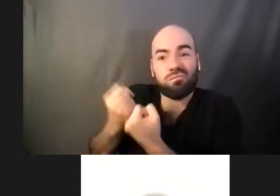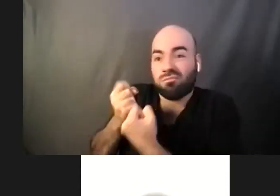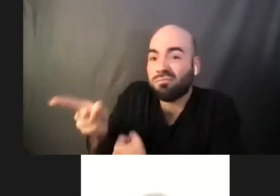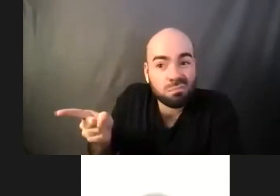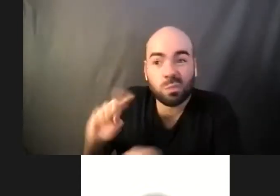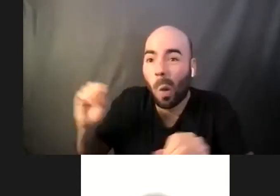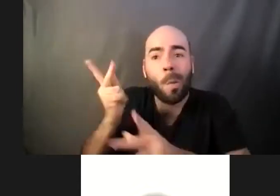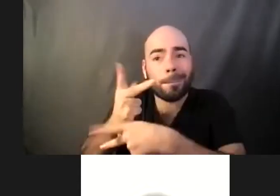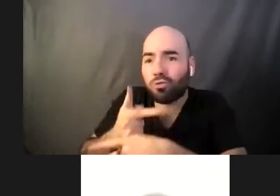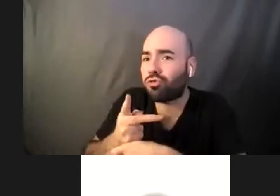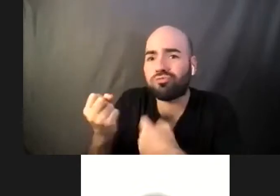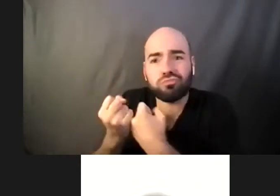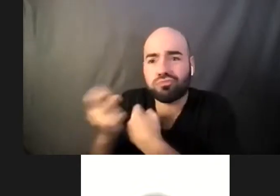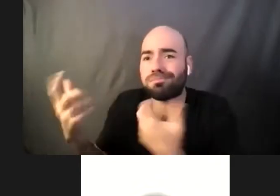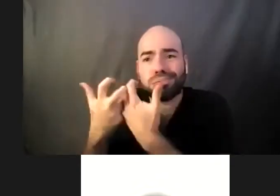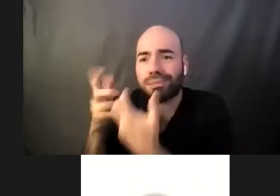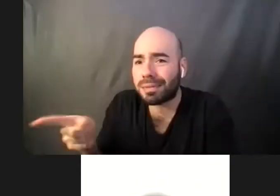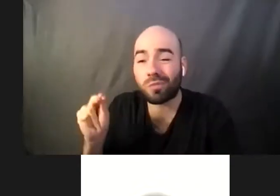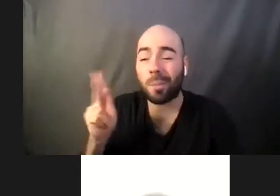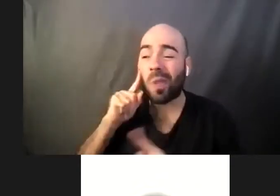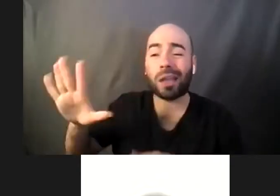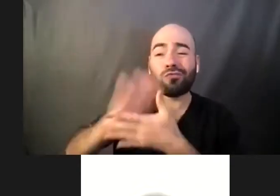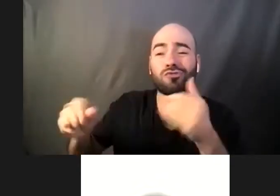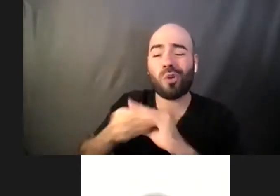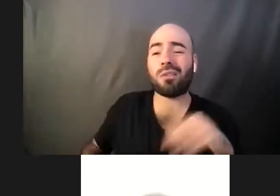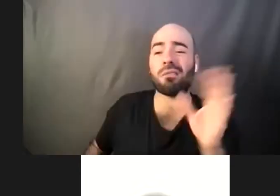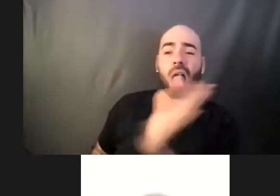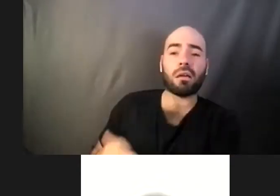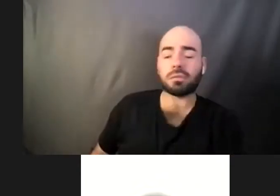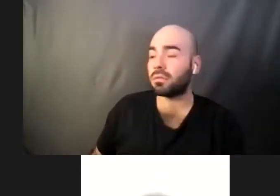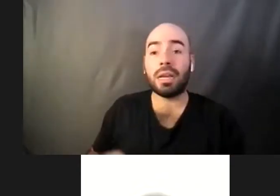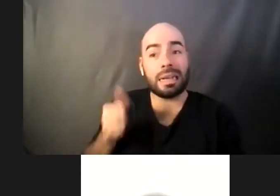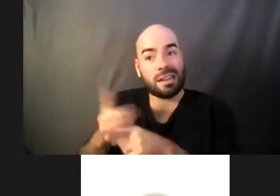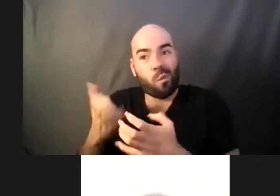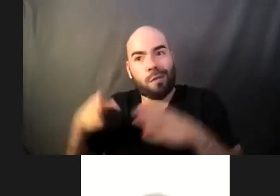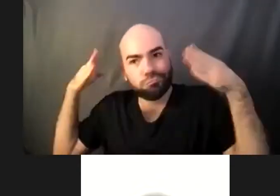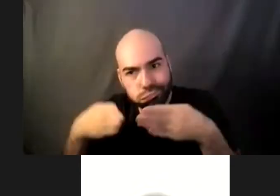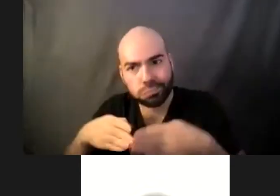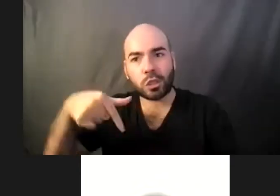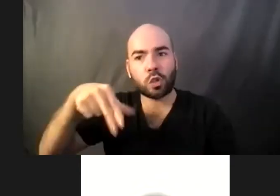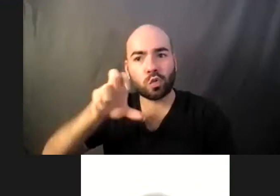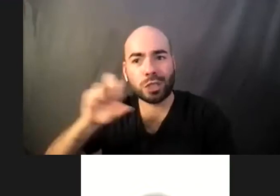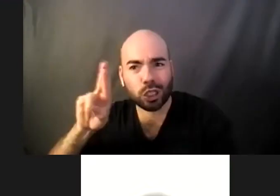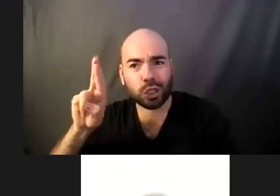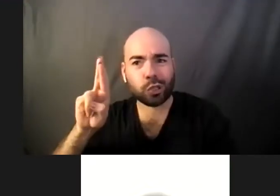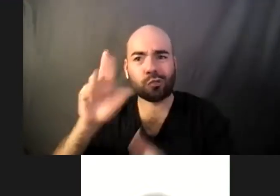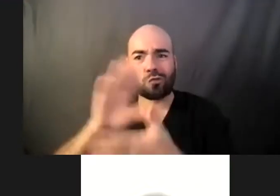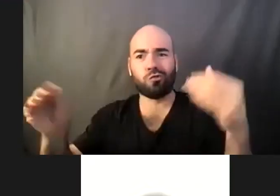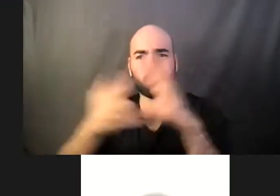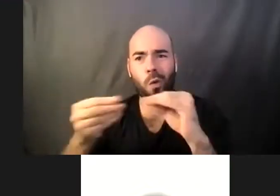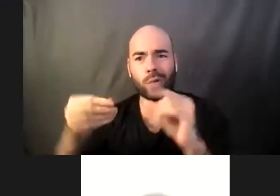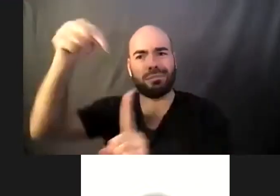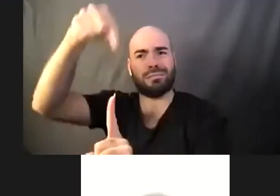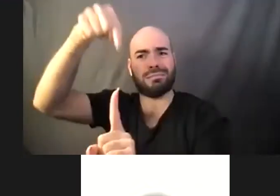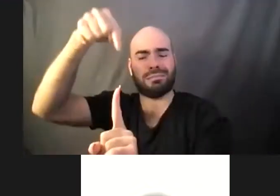like, they didn't think that his stories were worth producing because he wanted to tell a bunch of queer stories when he first got there, specifically that